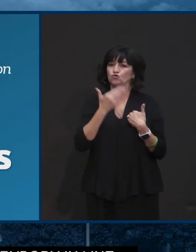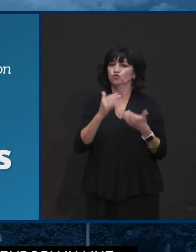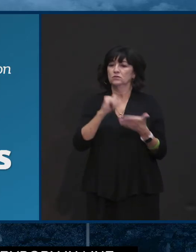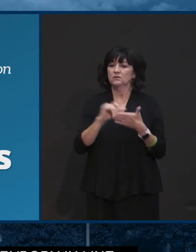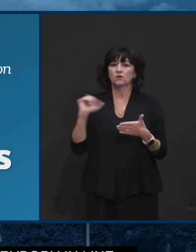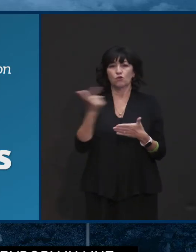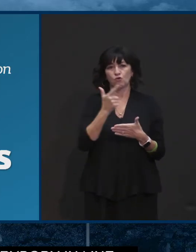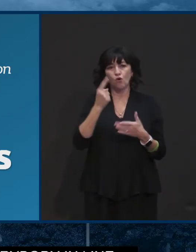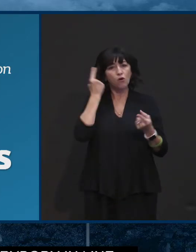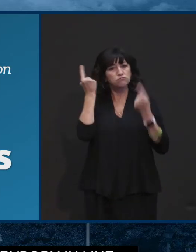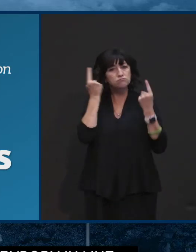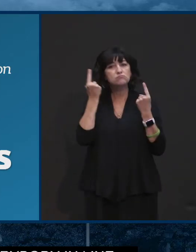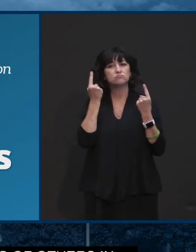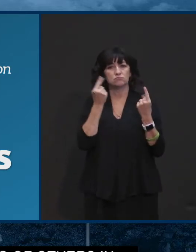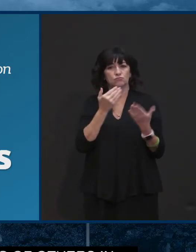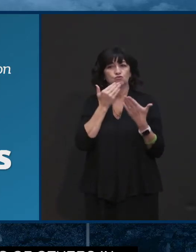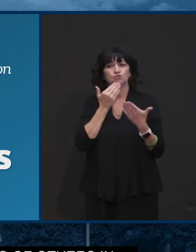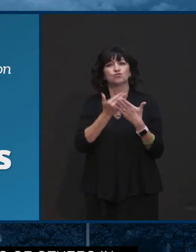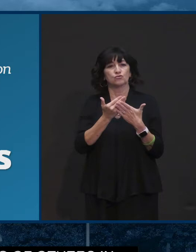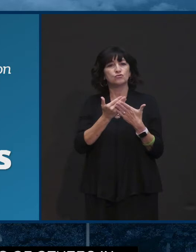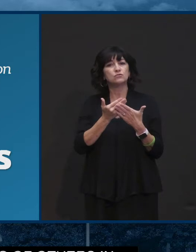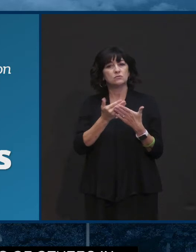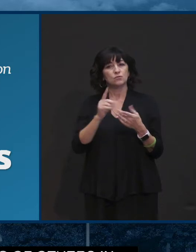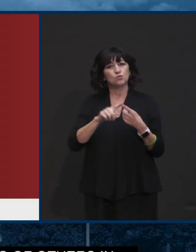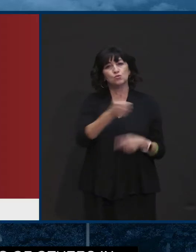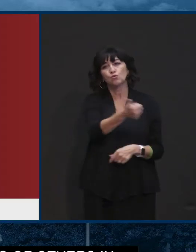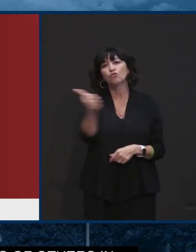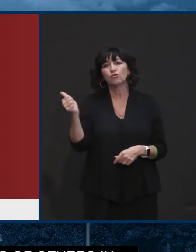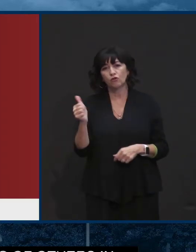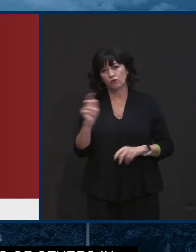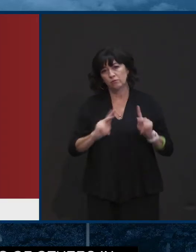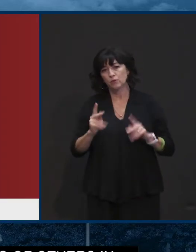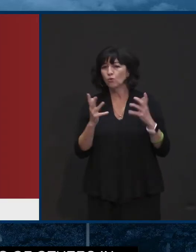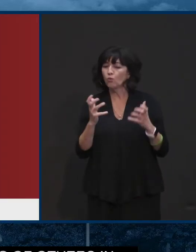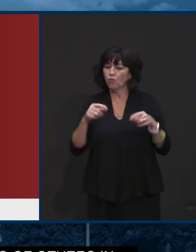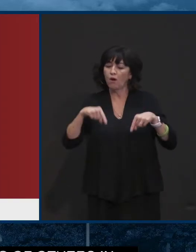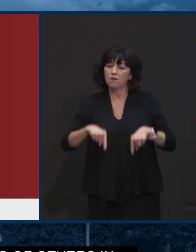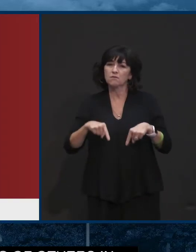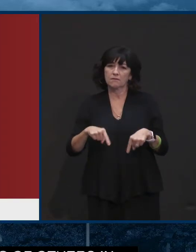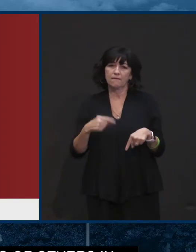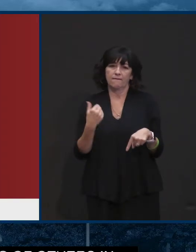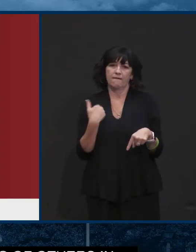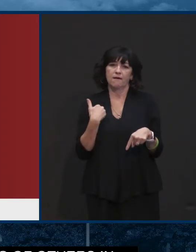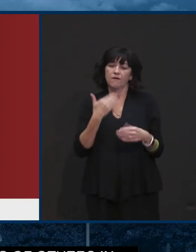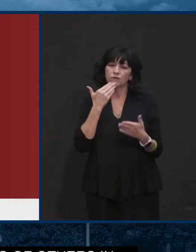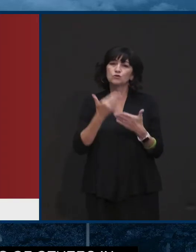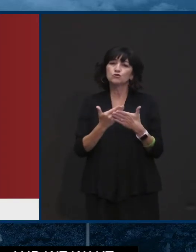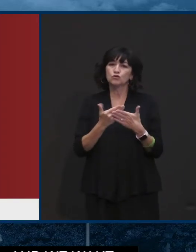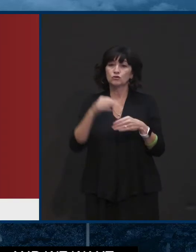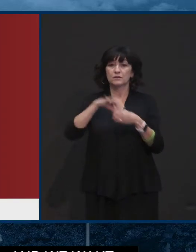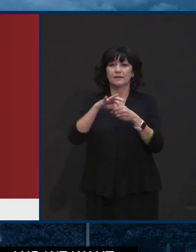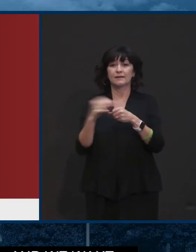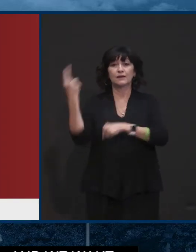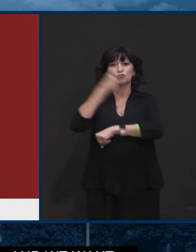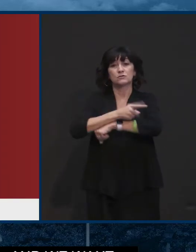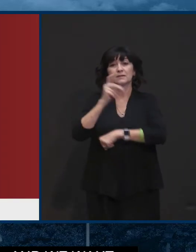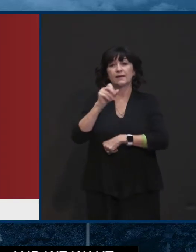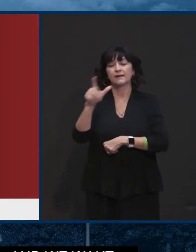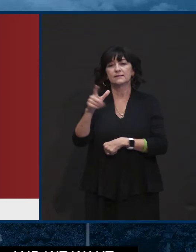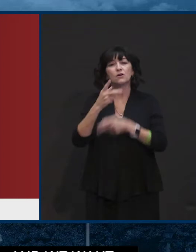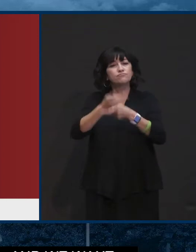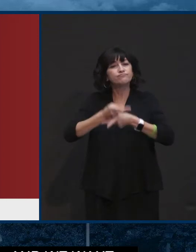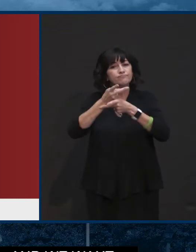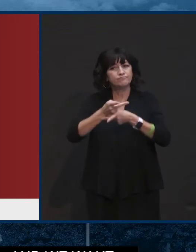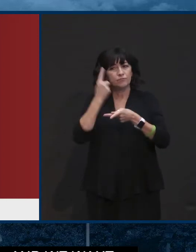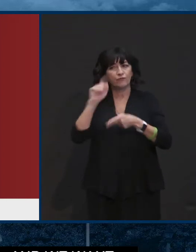everybody for making this a safe election day here in the state of Delaware. So with that, we're going to turn it over to Secretary Molly